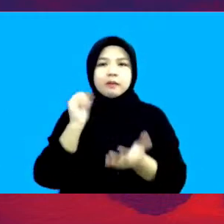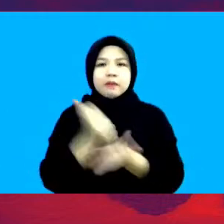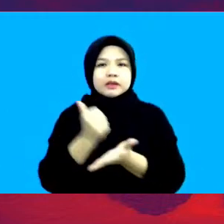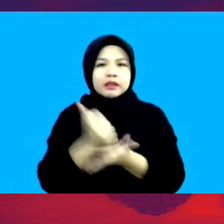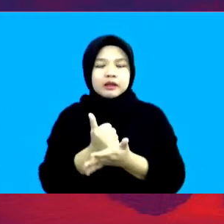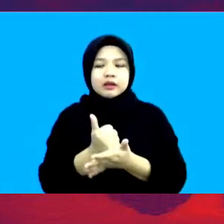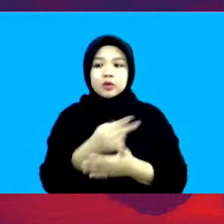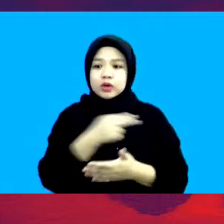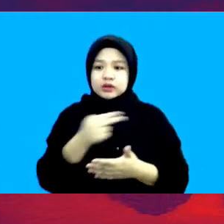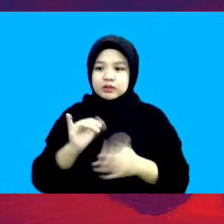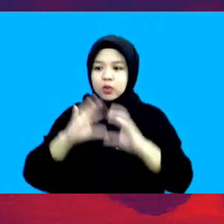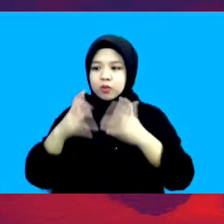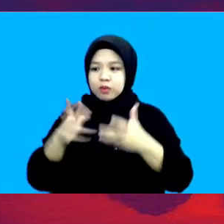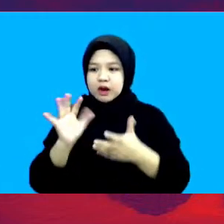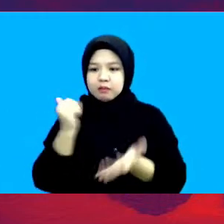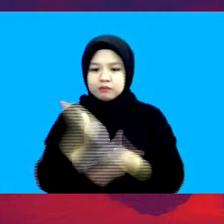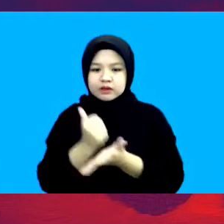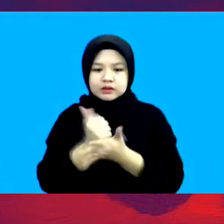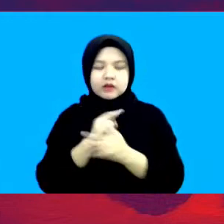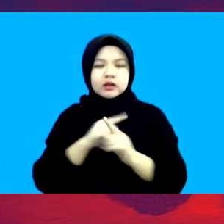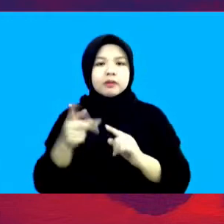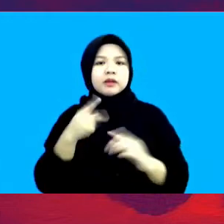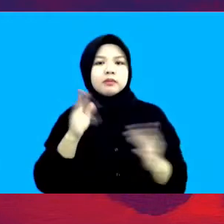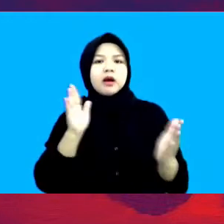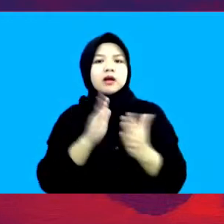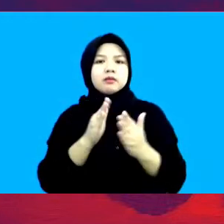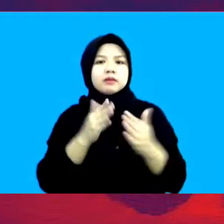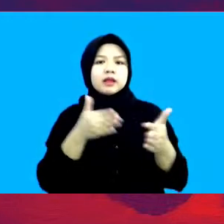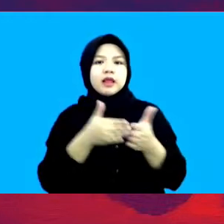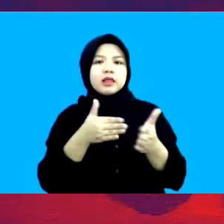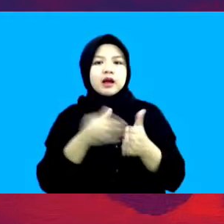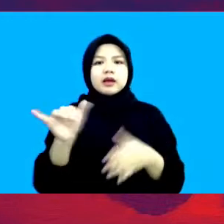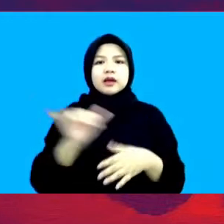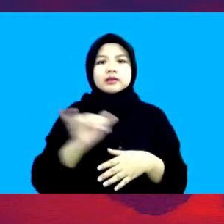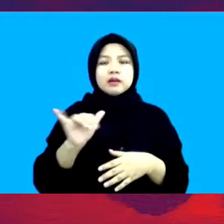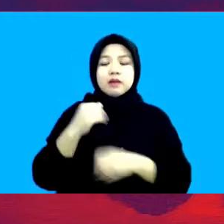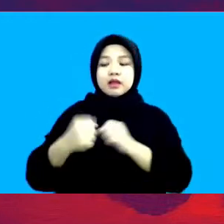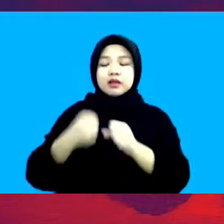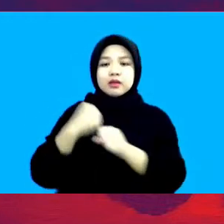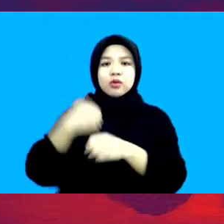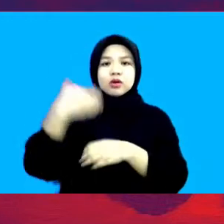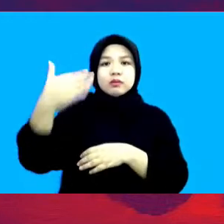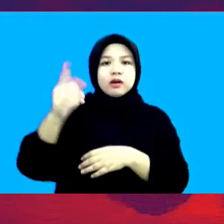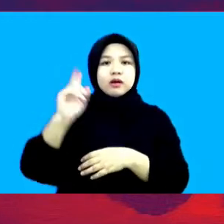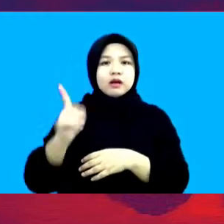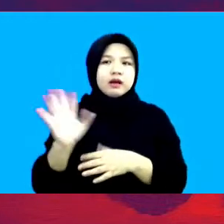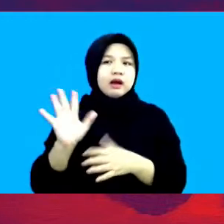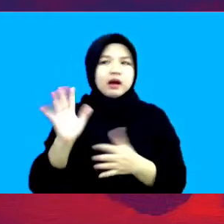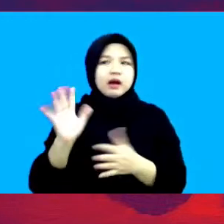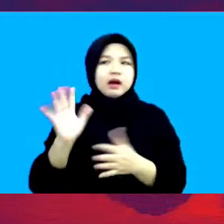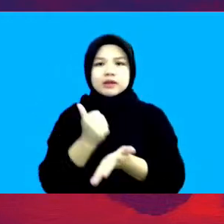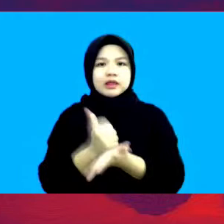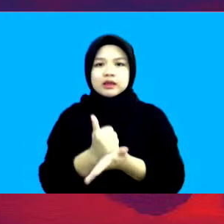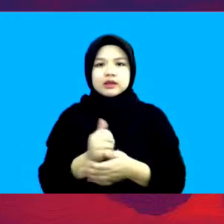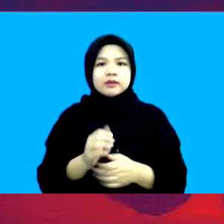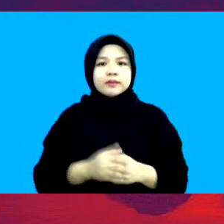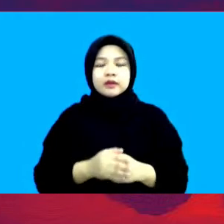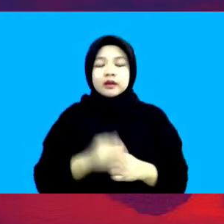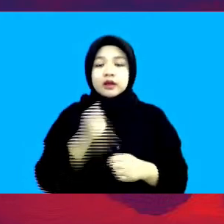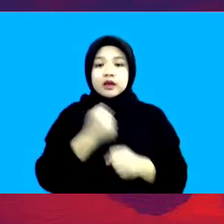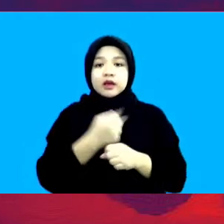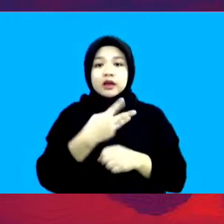we are also still going to be facing the same challenges next year with a lot of uncertainties. Geopolitics clearly